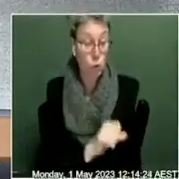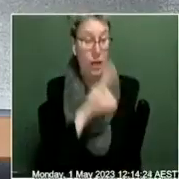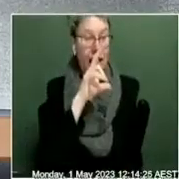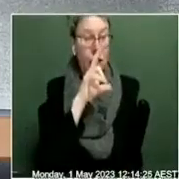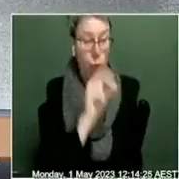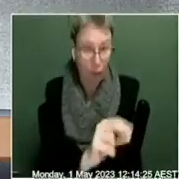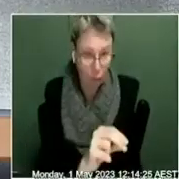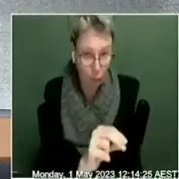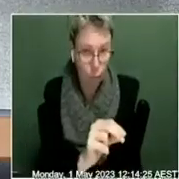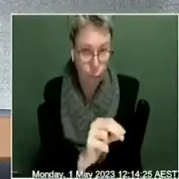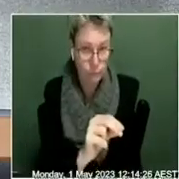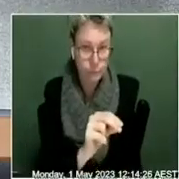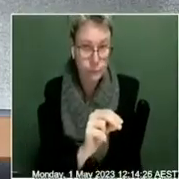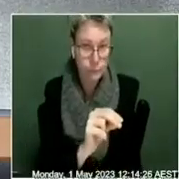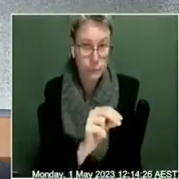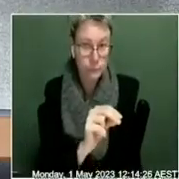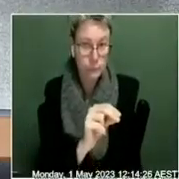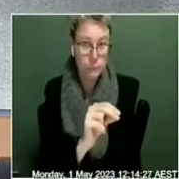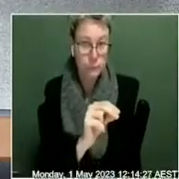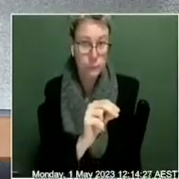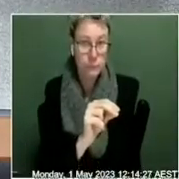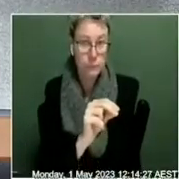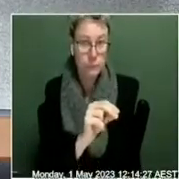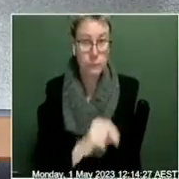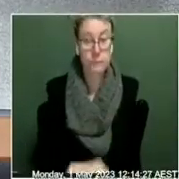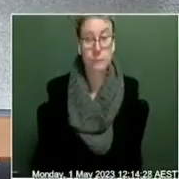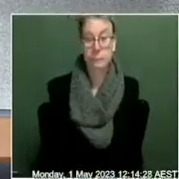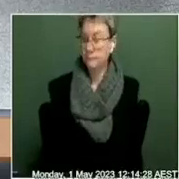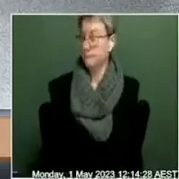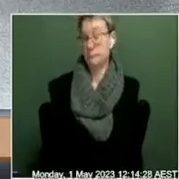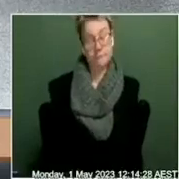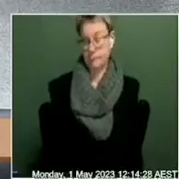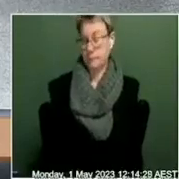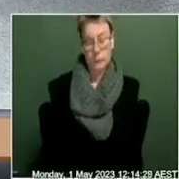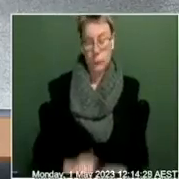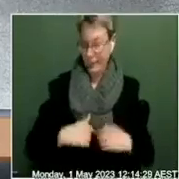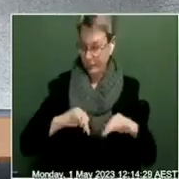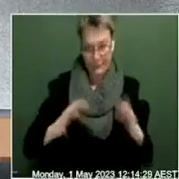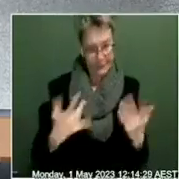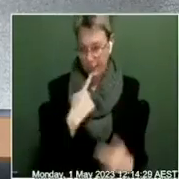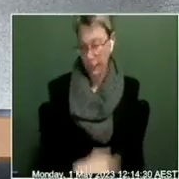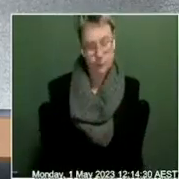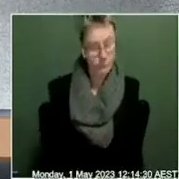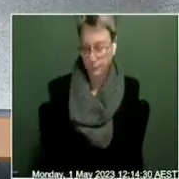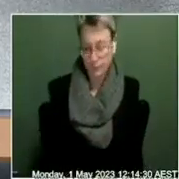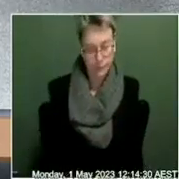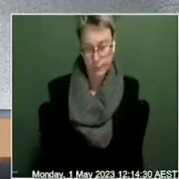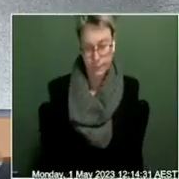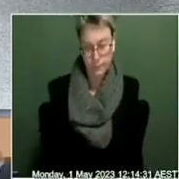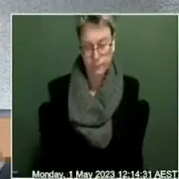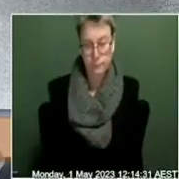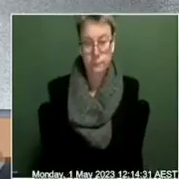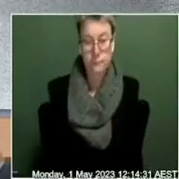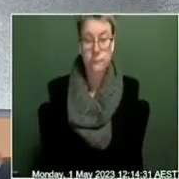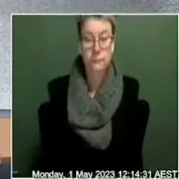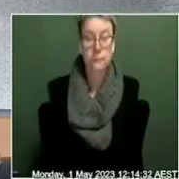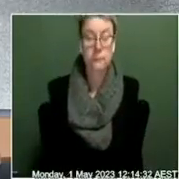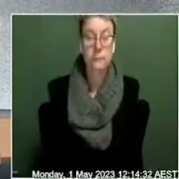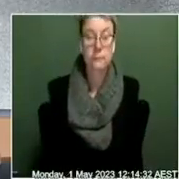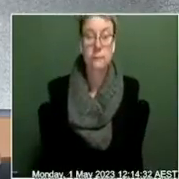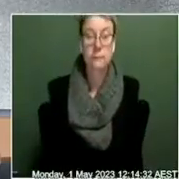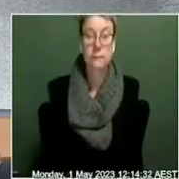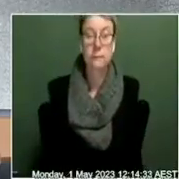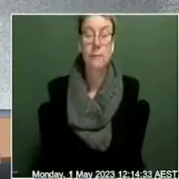If we can now just turn to... You provided advice from a health perspective, holistic health perspective, to that process?